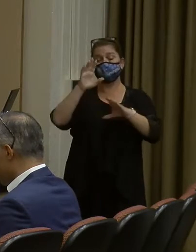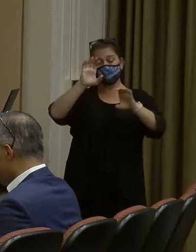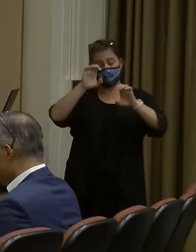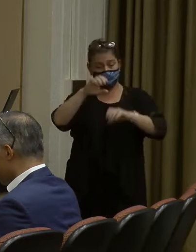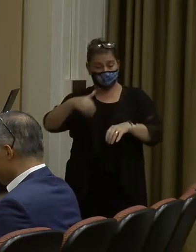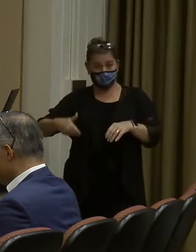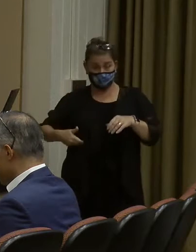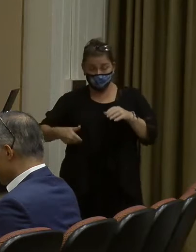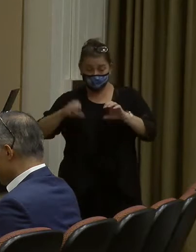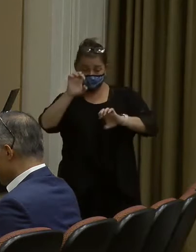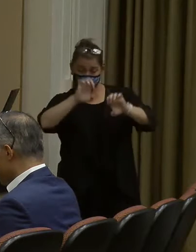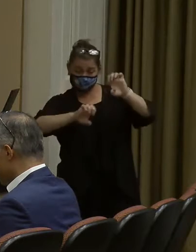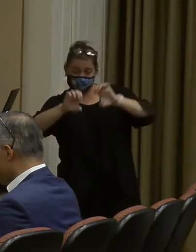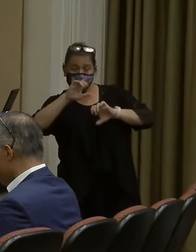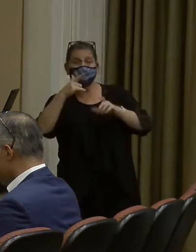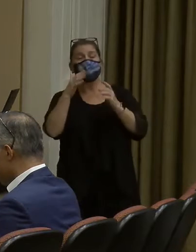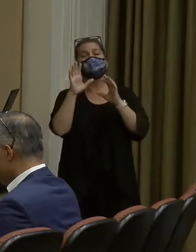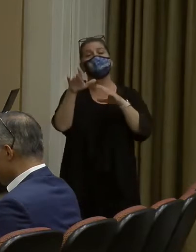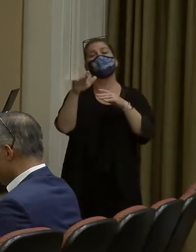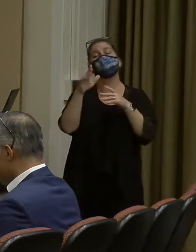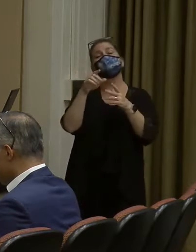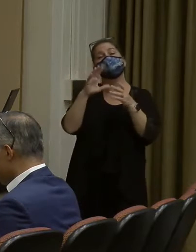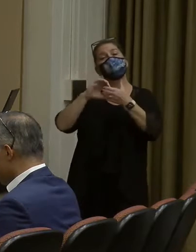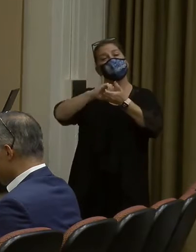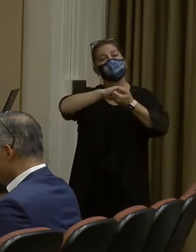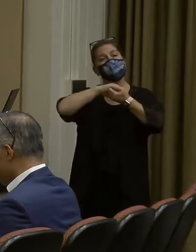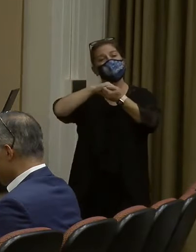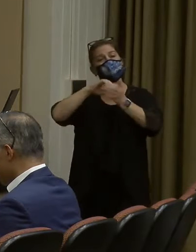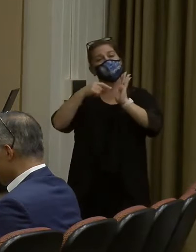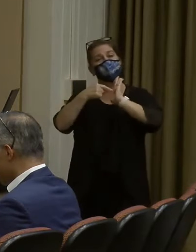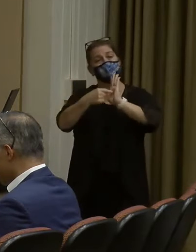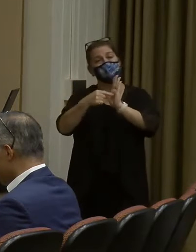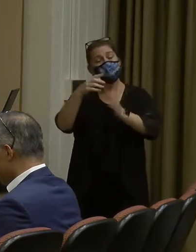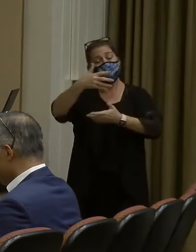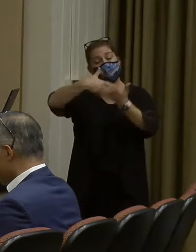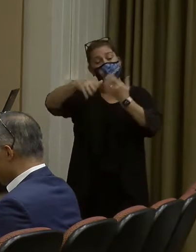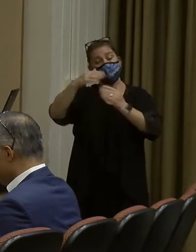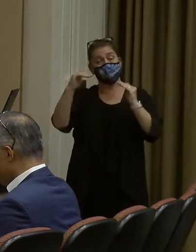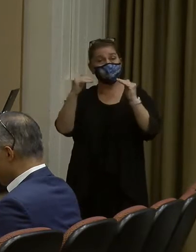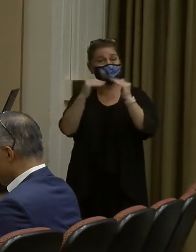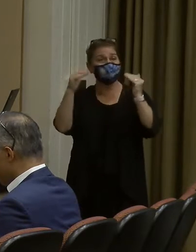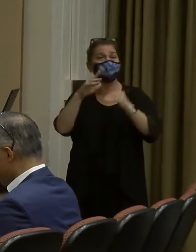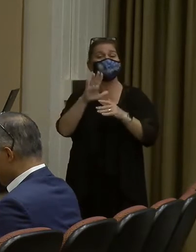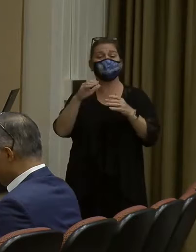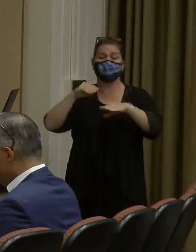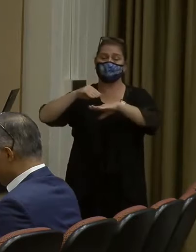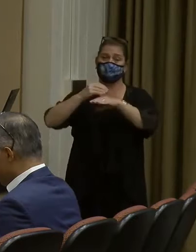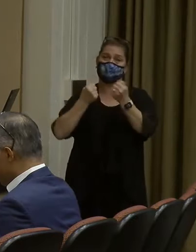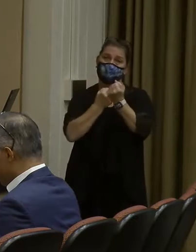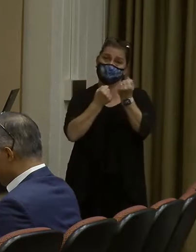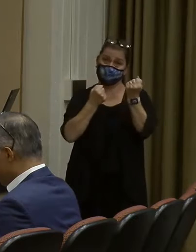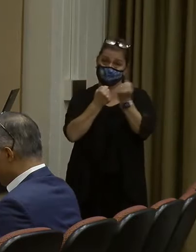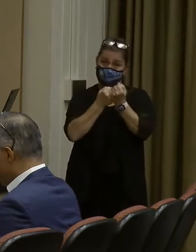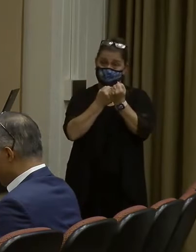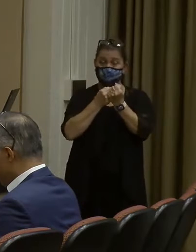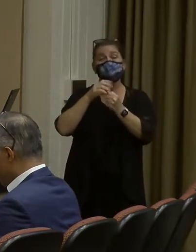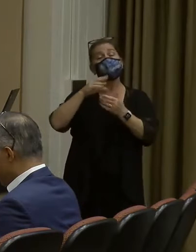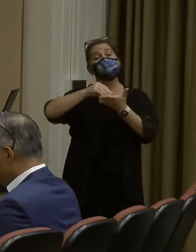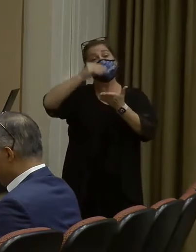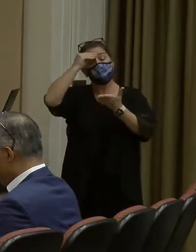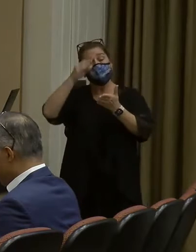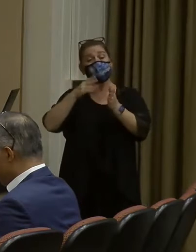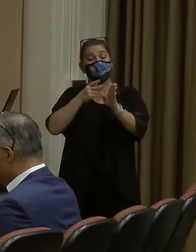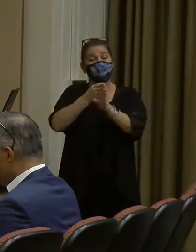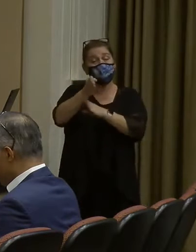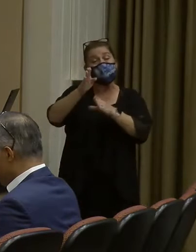assessments and vocational evaluation, collaboration models, social justice and advocacy, and student and professional